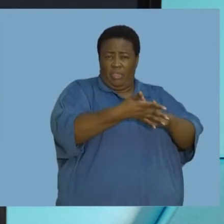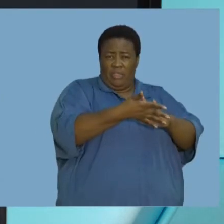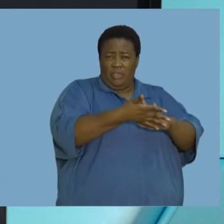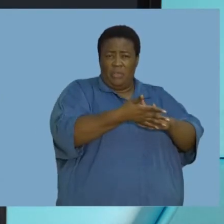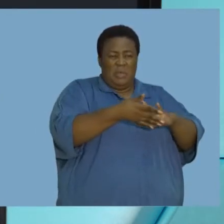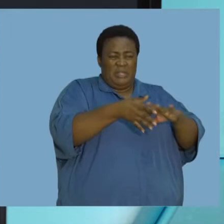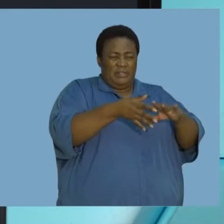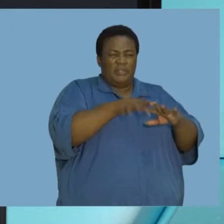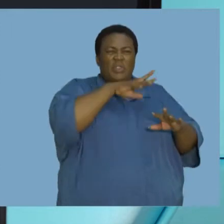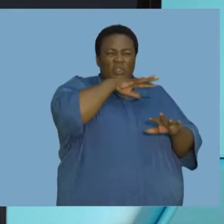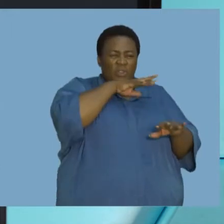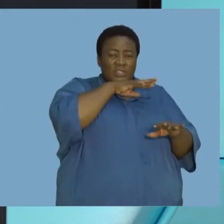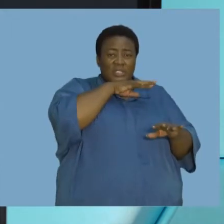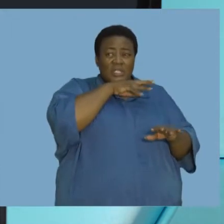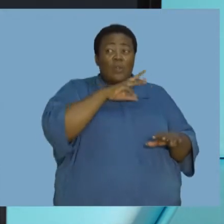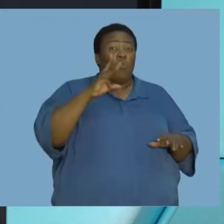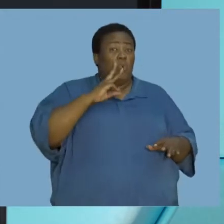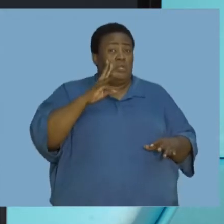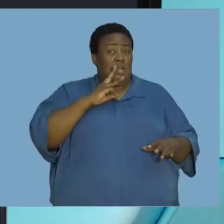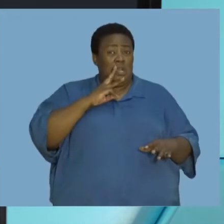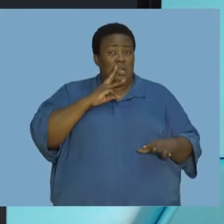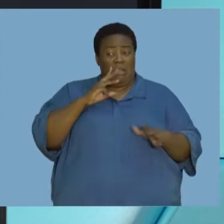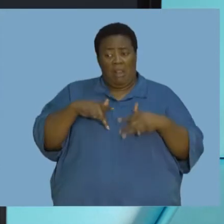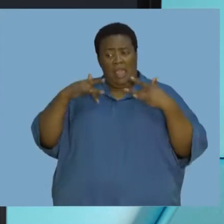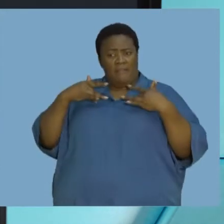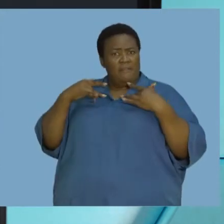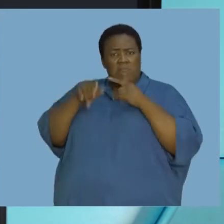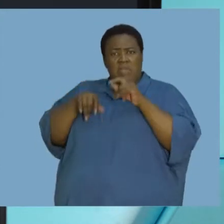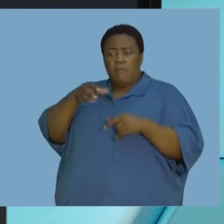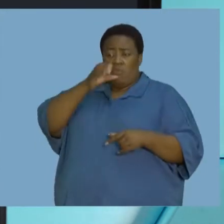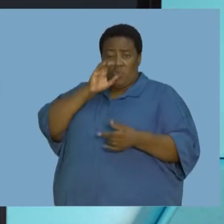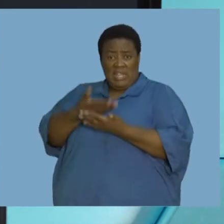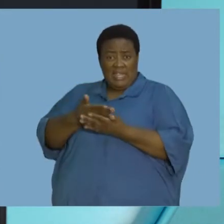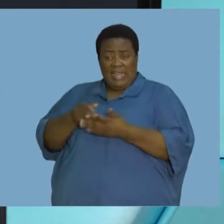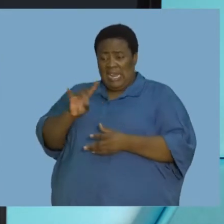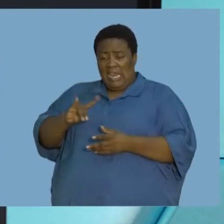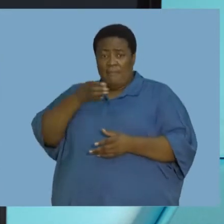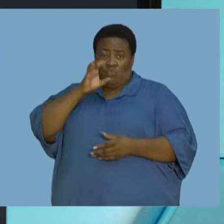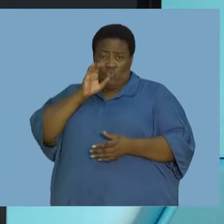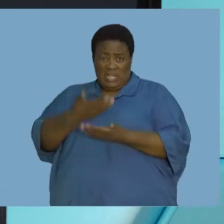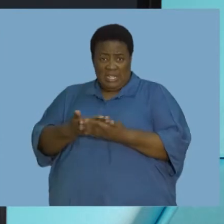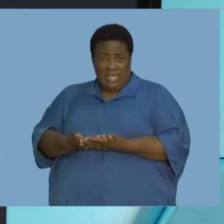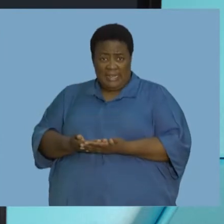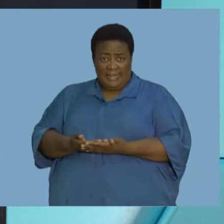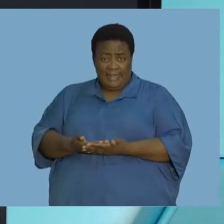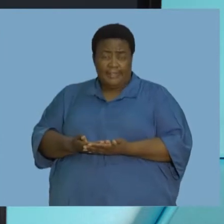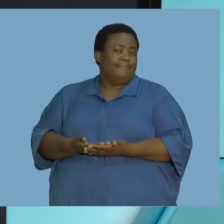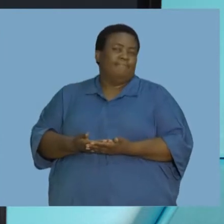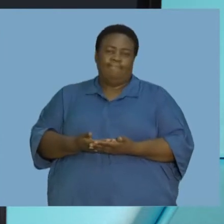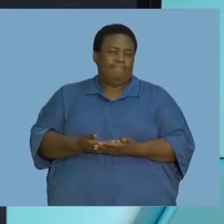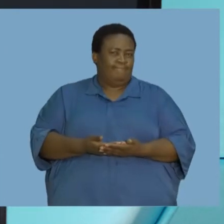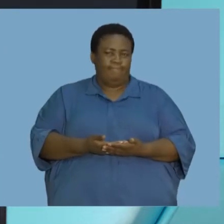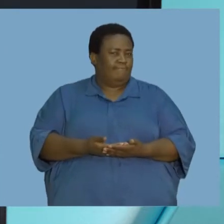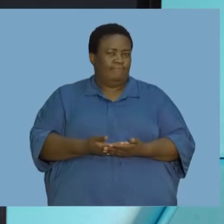pollutants, would that water body be able to support life forms? The question is, the answer is more likely than